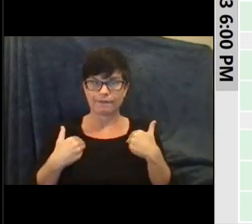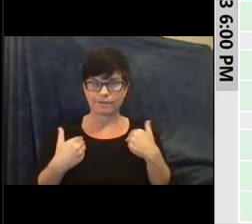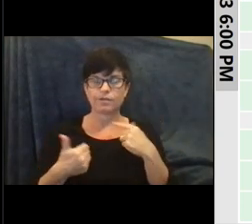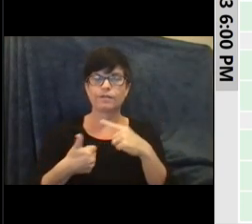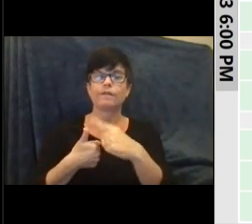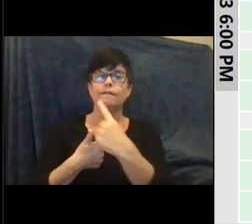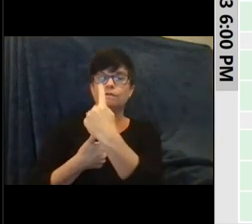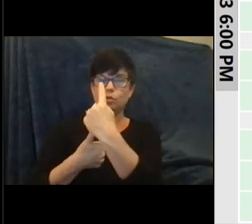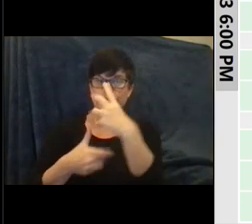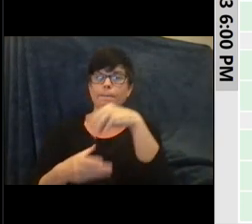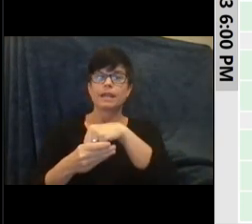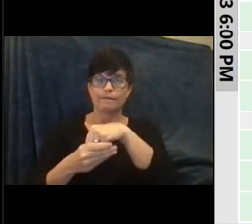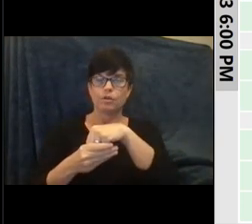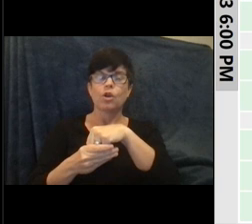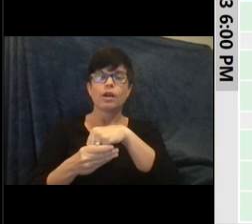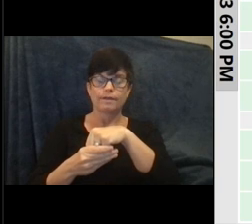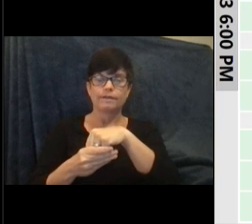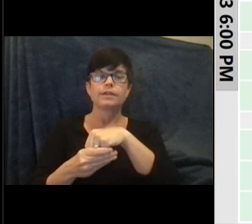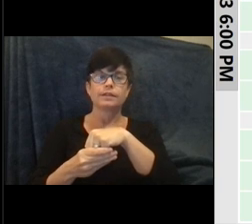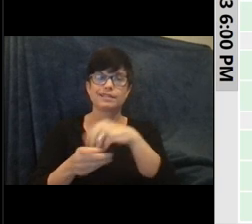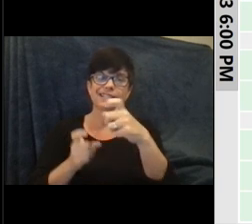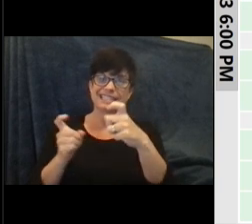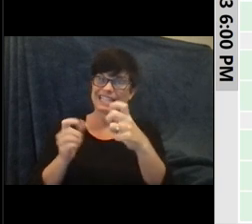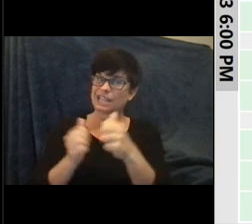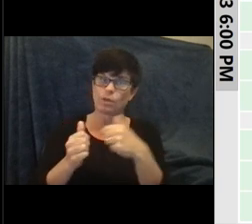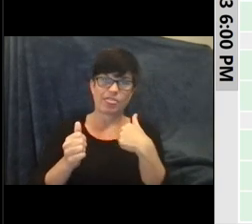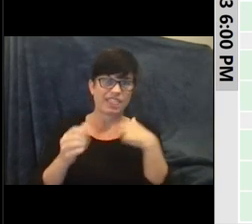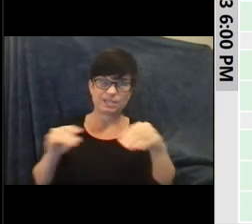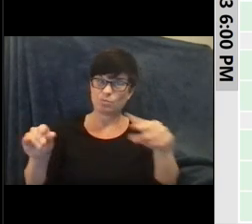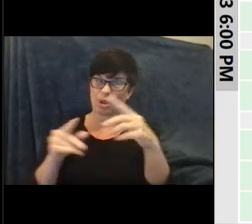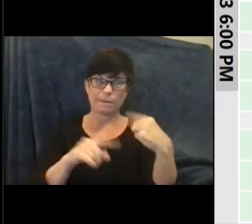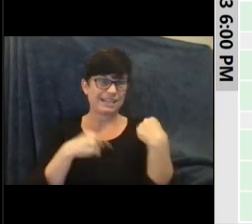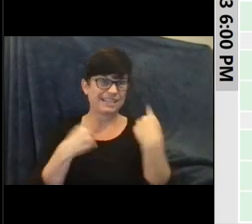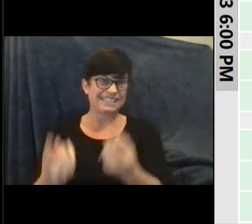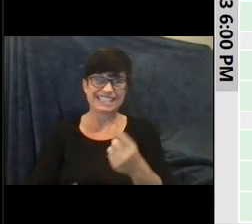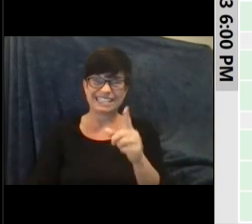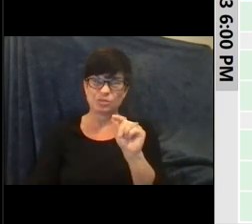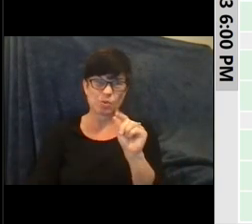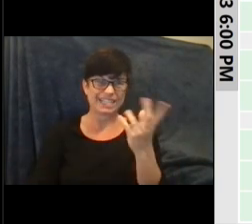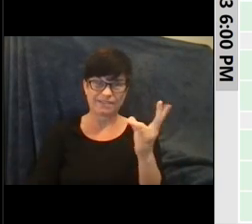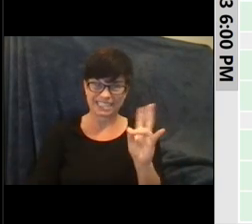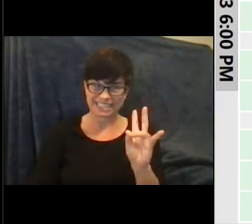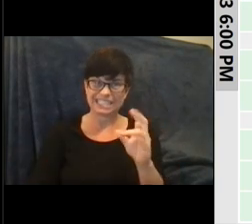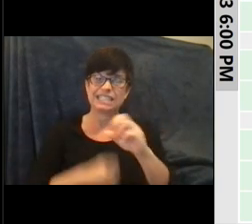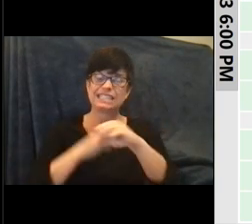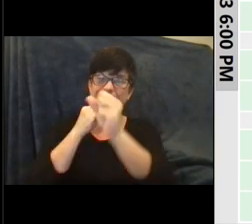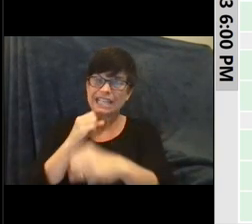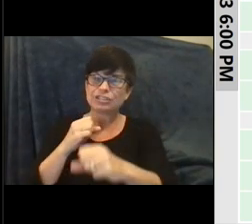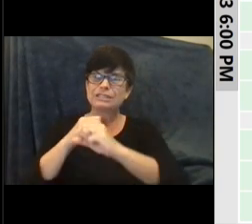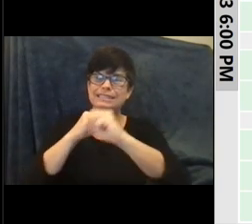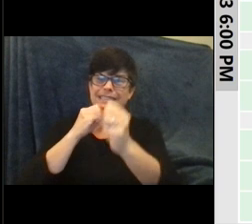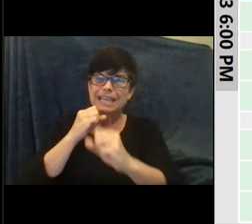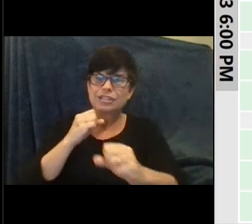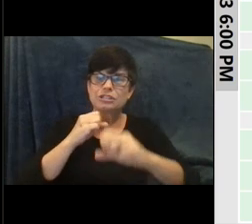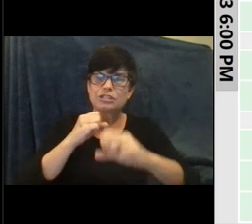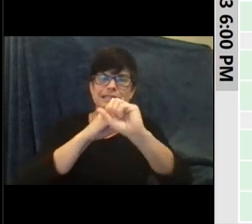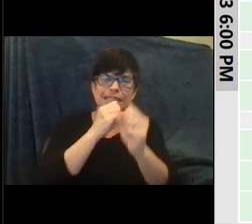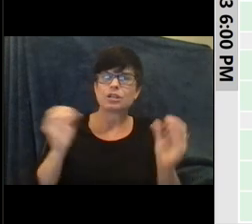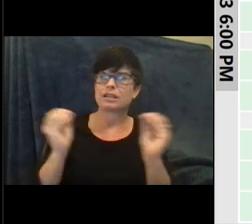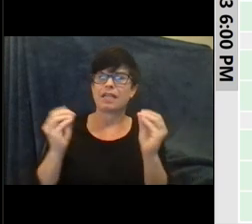involved with dealing with this property since 2017. extension after extension after extension,